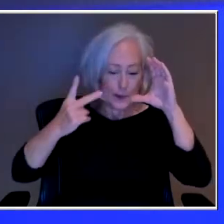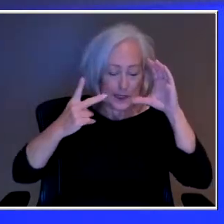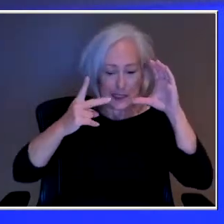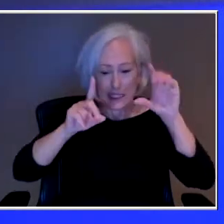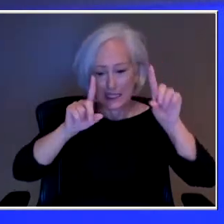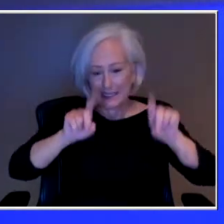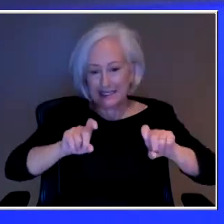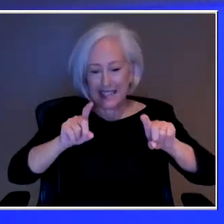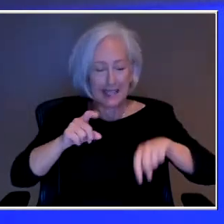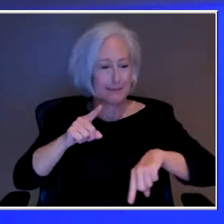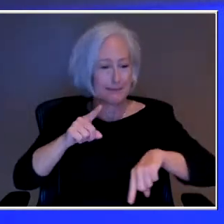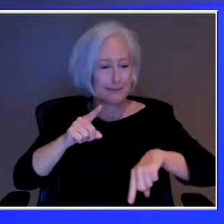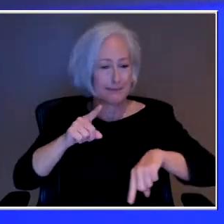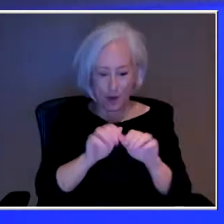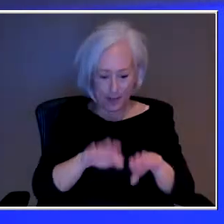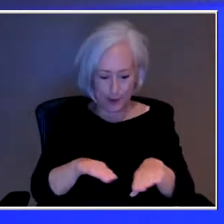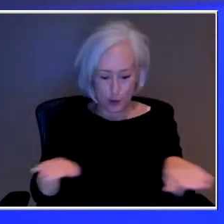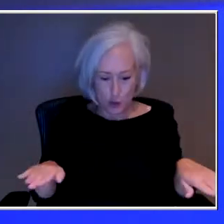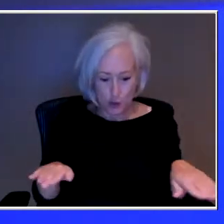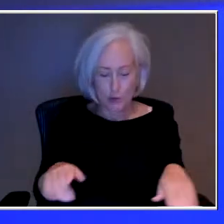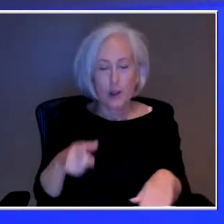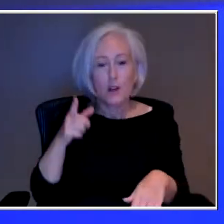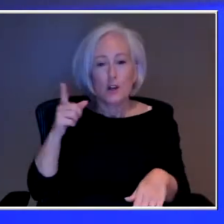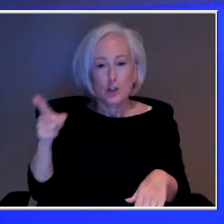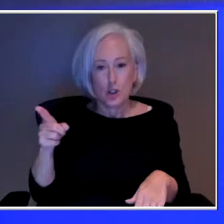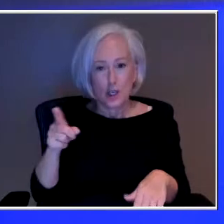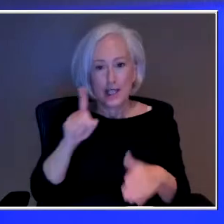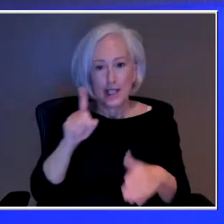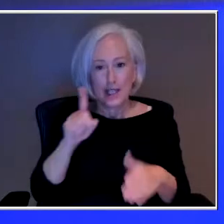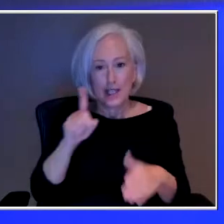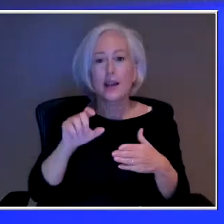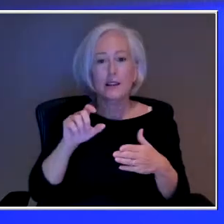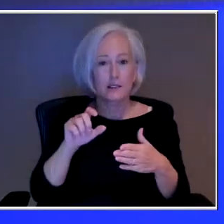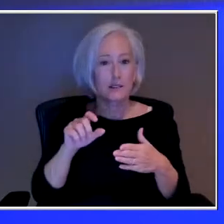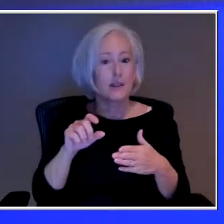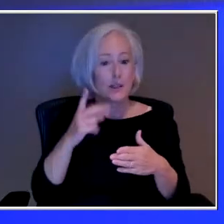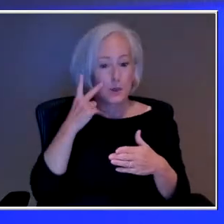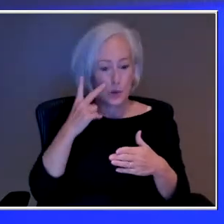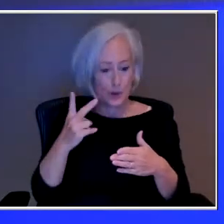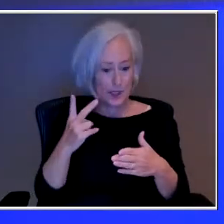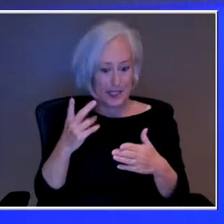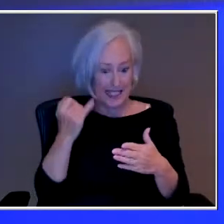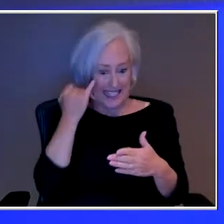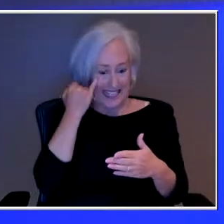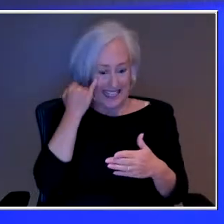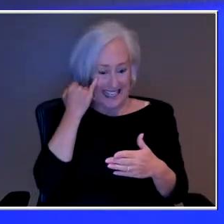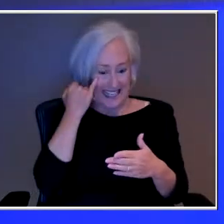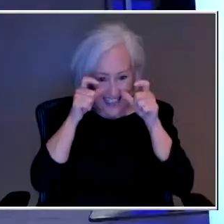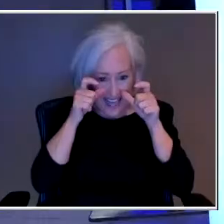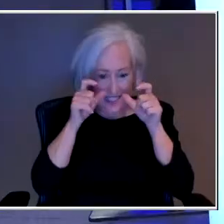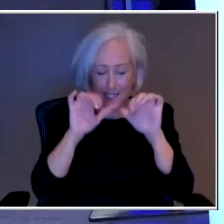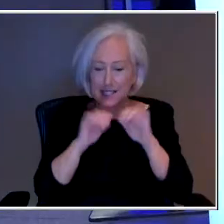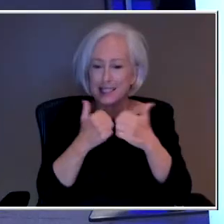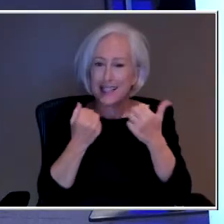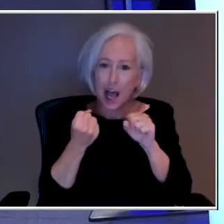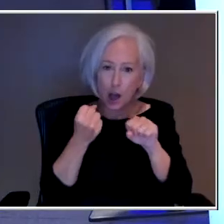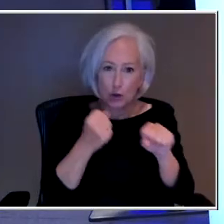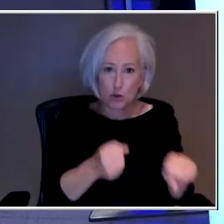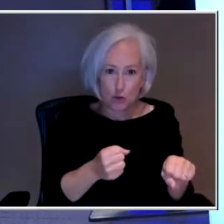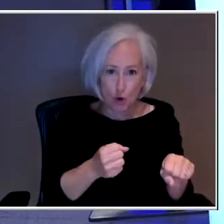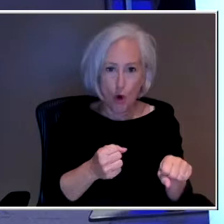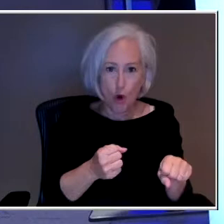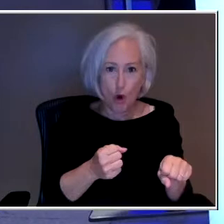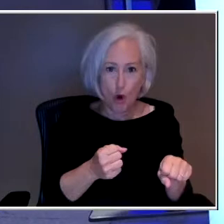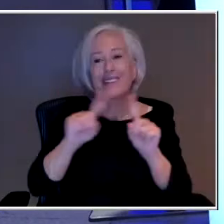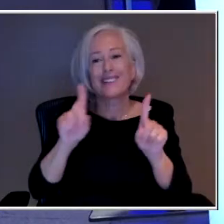what their prescription is with just some lights and a retinascope so that she can see and then prescribe glasses if they are needed. Okay, last question.